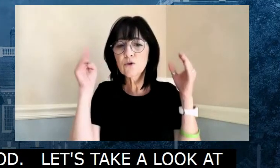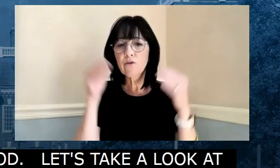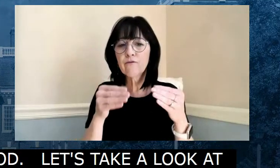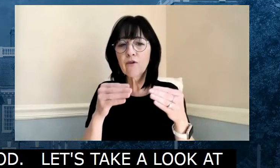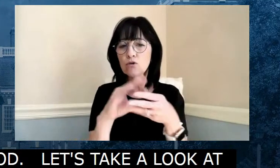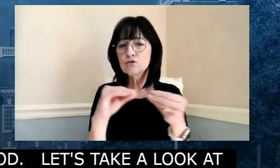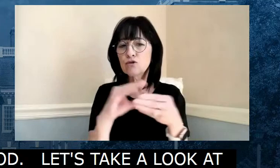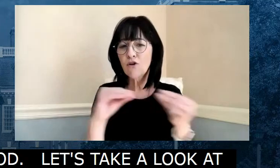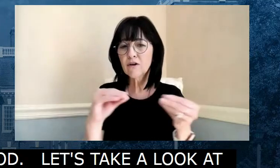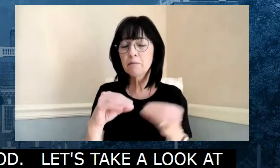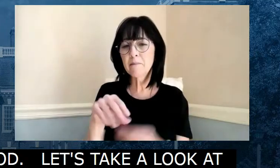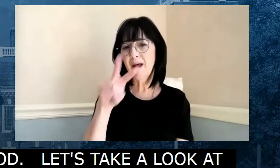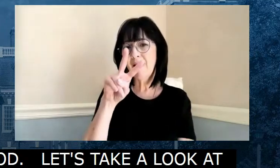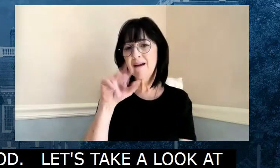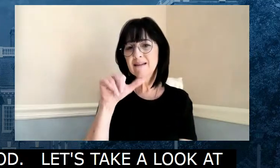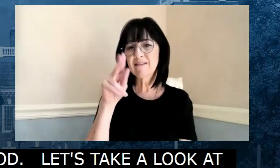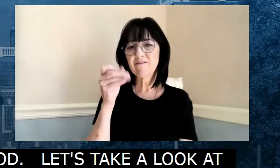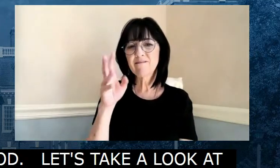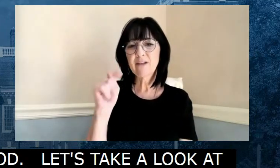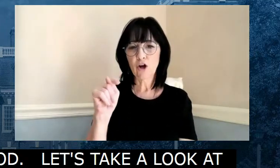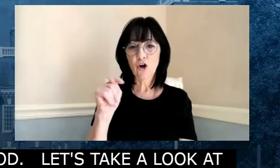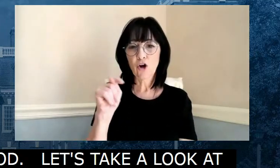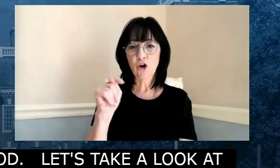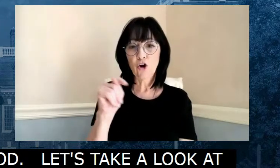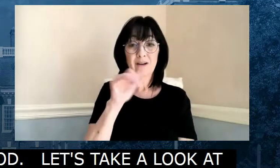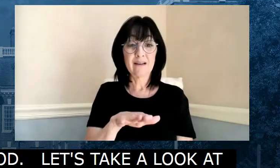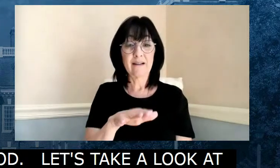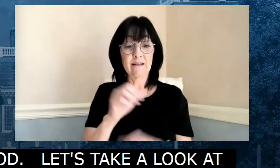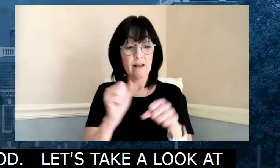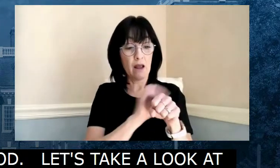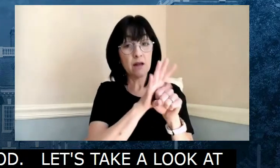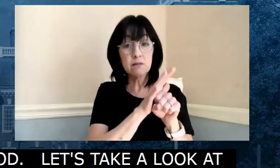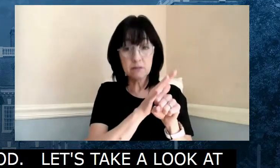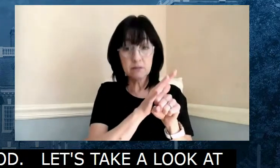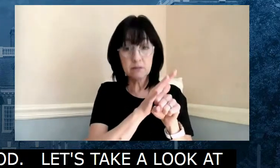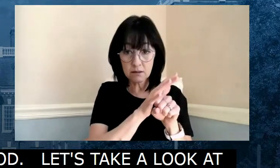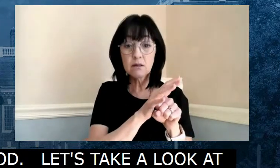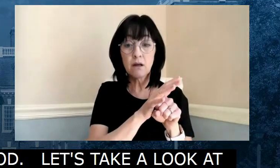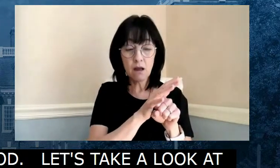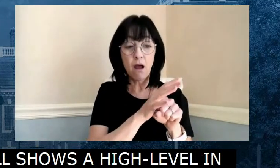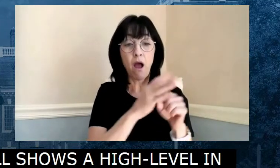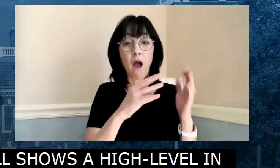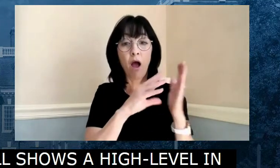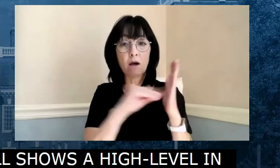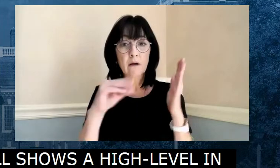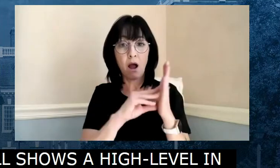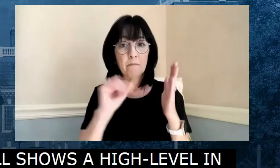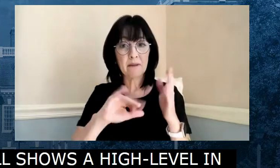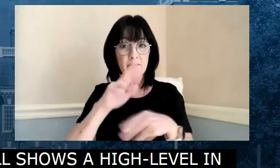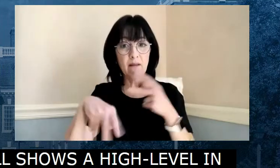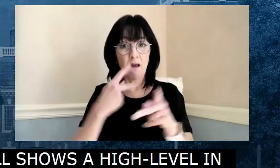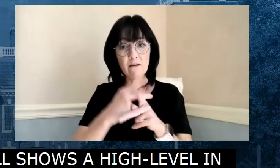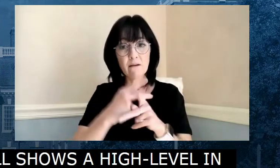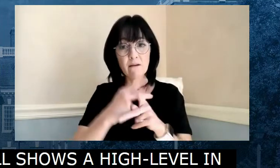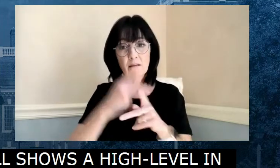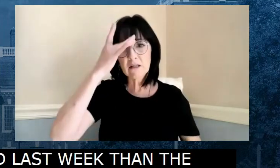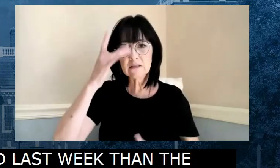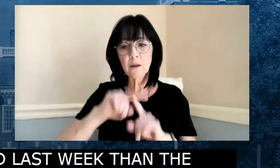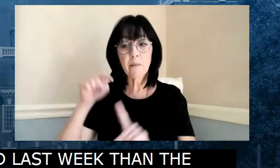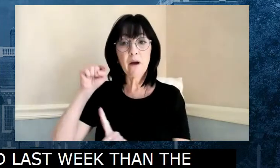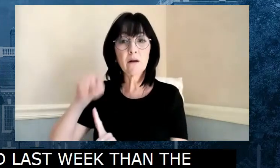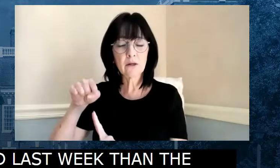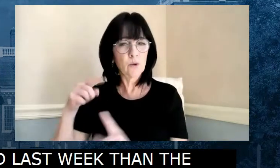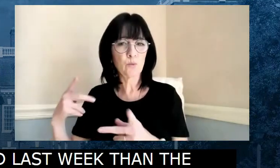level of variants in circulation, though fewer identified last week than the week before. So of the samples